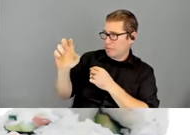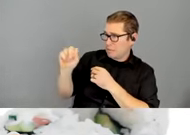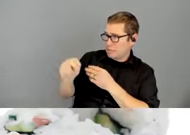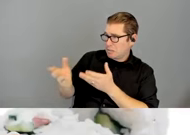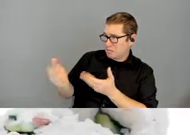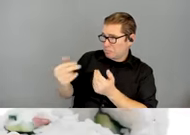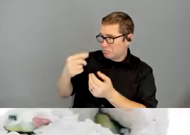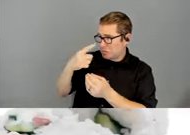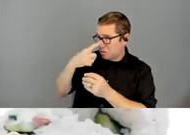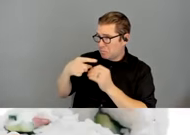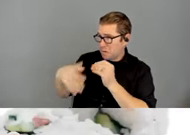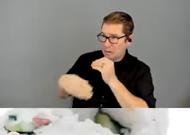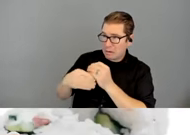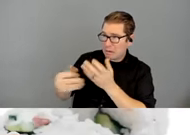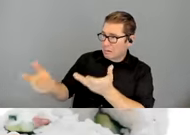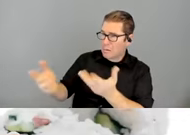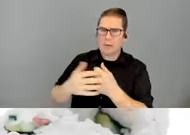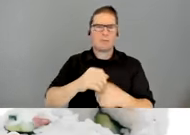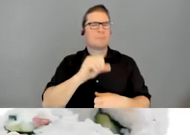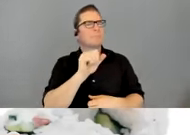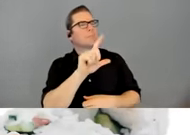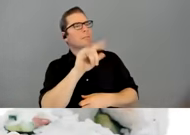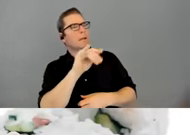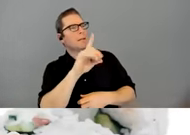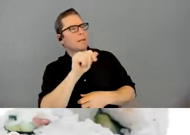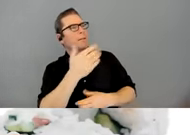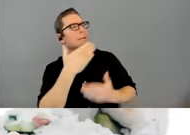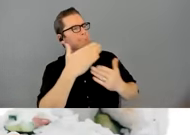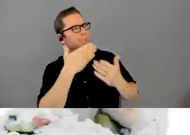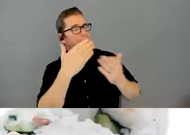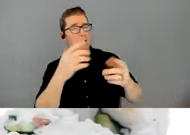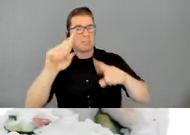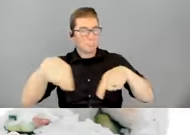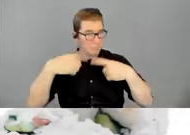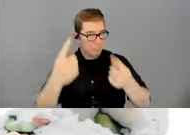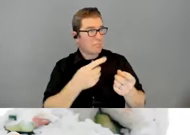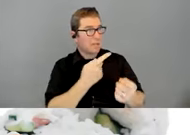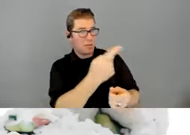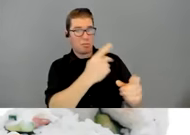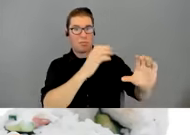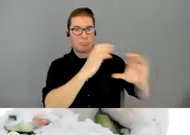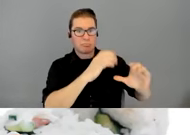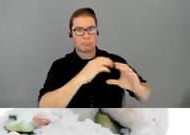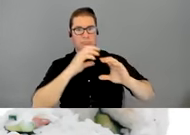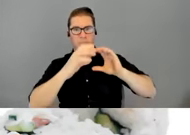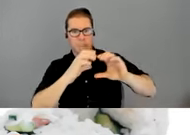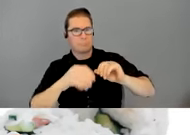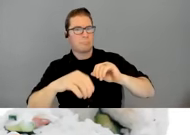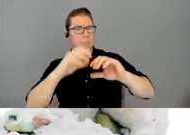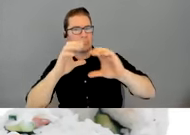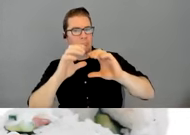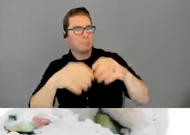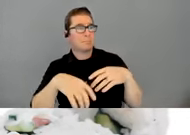Thank you, Lydia. So yeah, we've had several conversations, and Lydia has been a virtual instructor for quite some